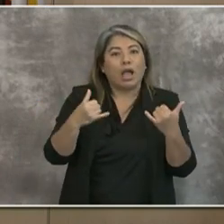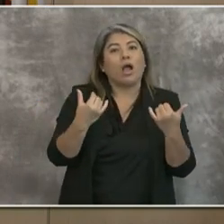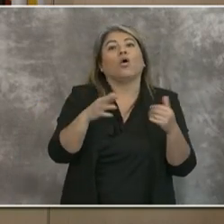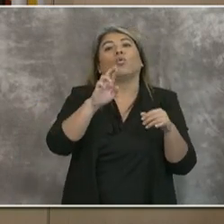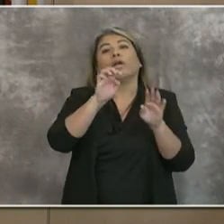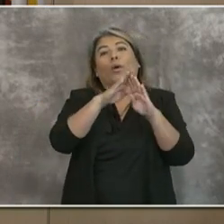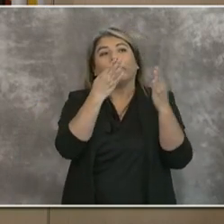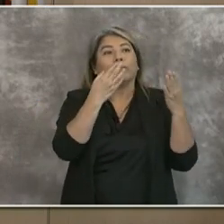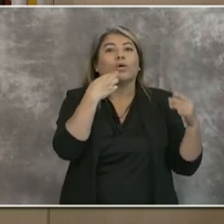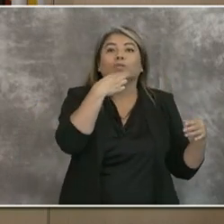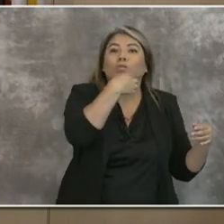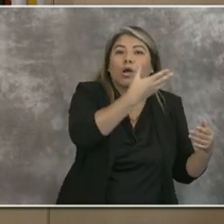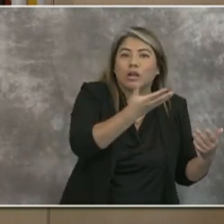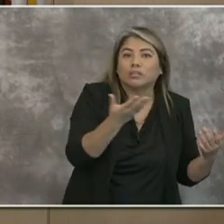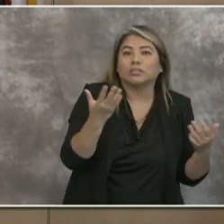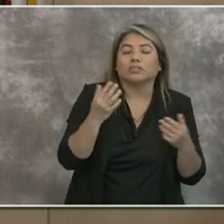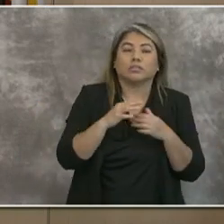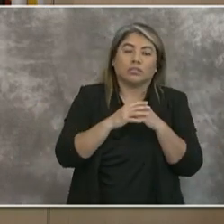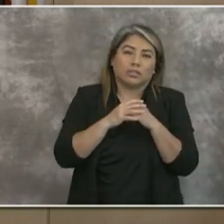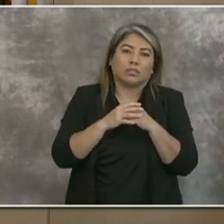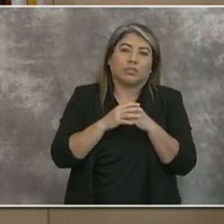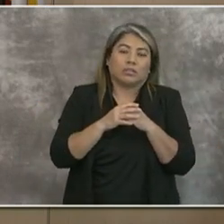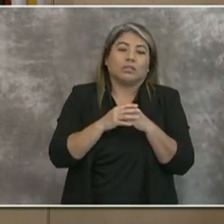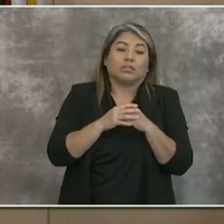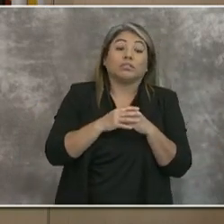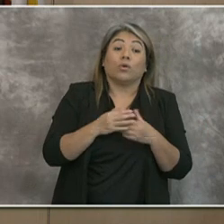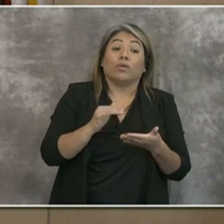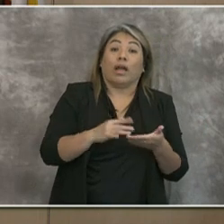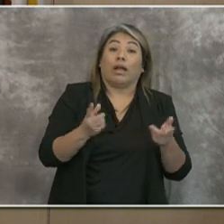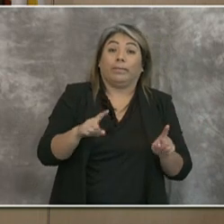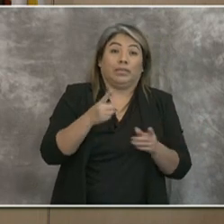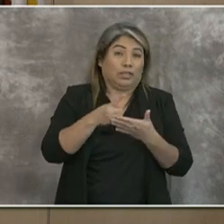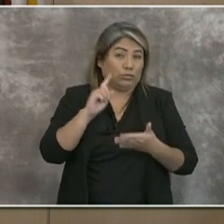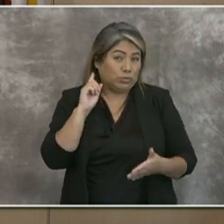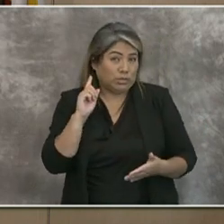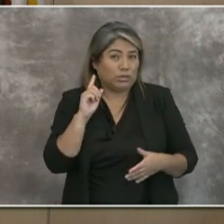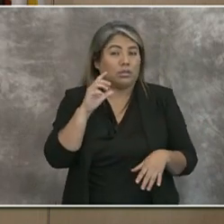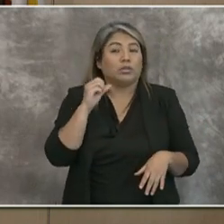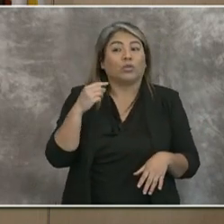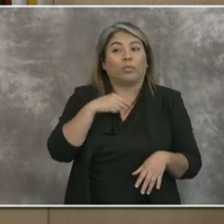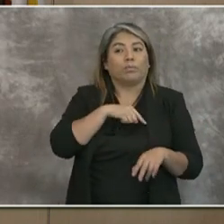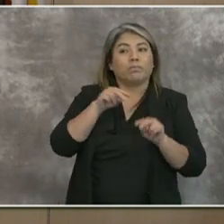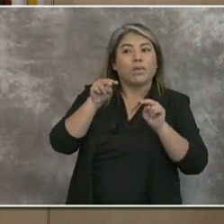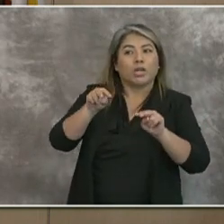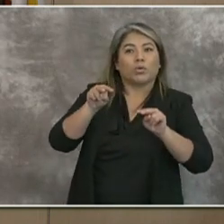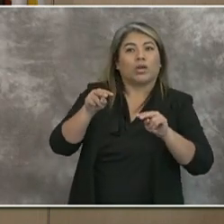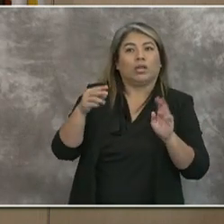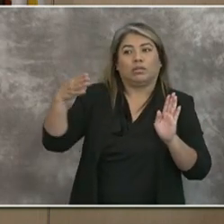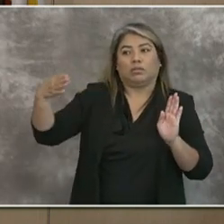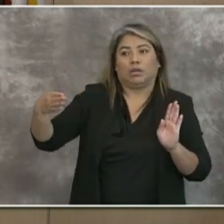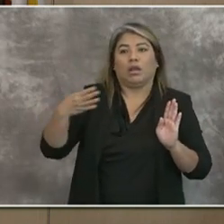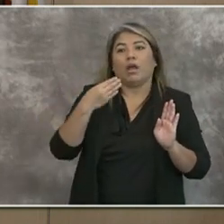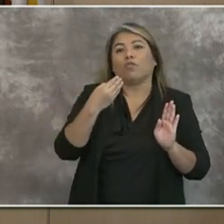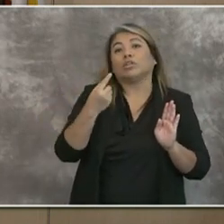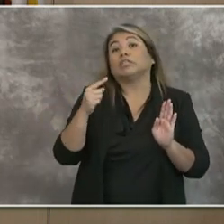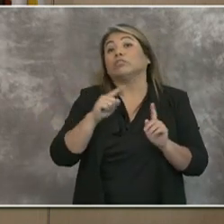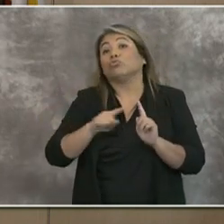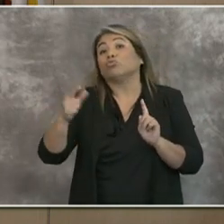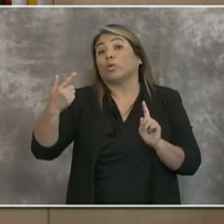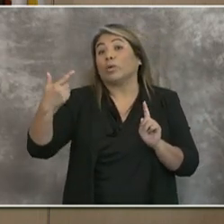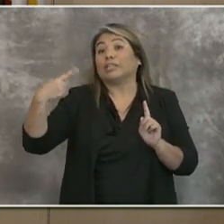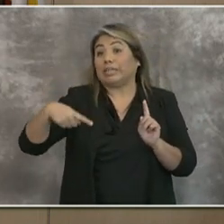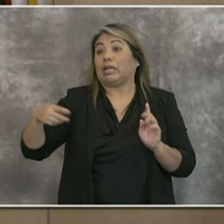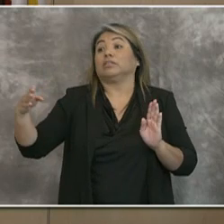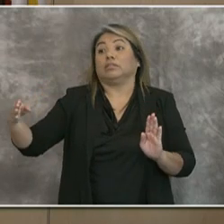restaurants. We really, that happened last week, so monitoring things for the next 14 to 21 days is